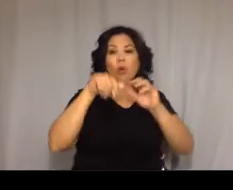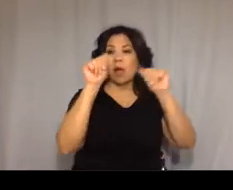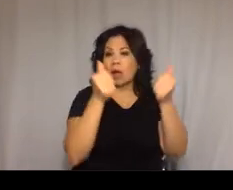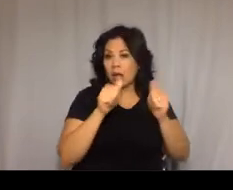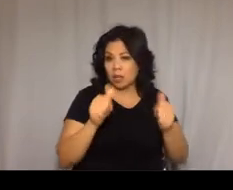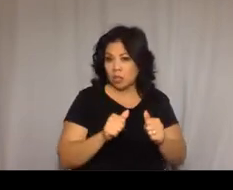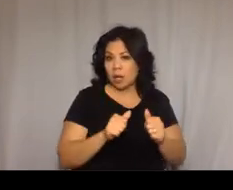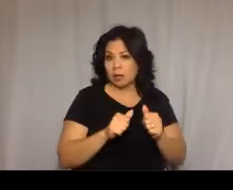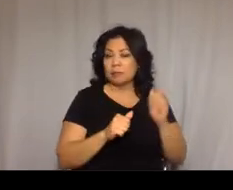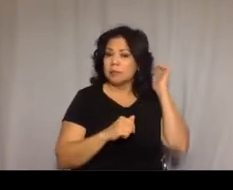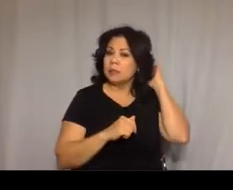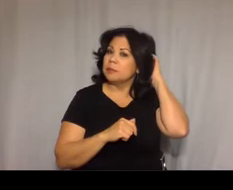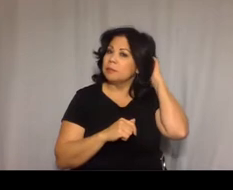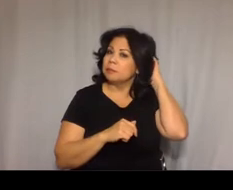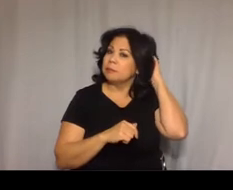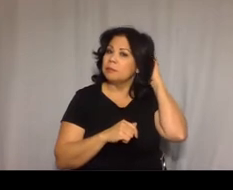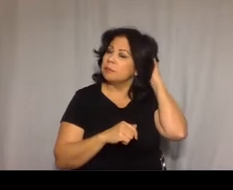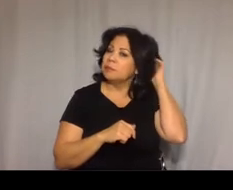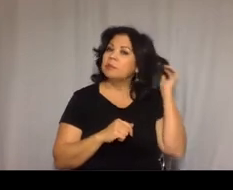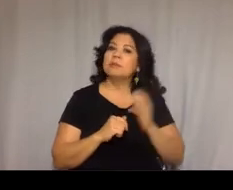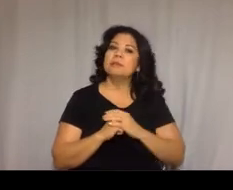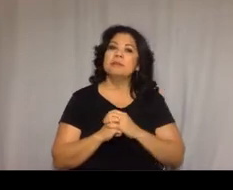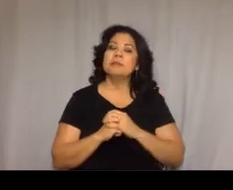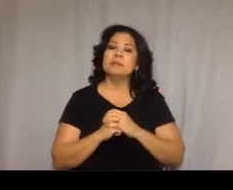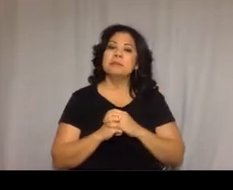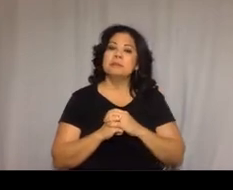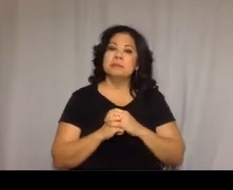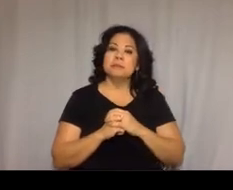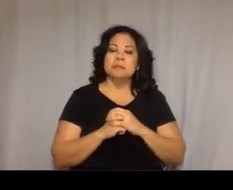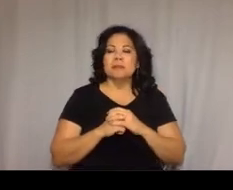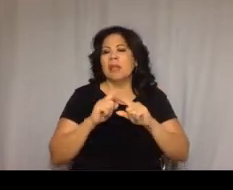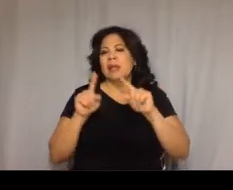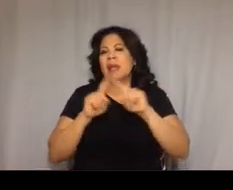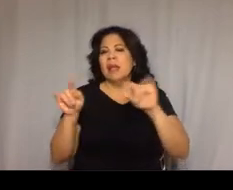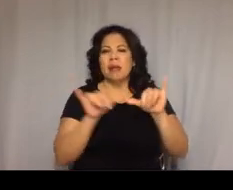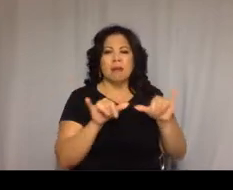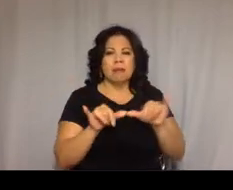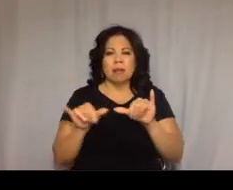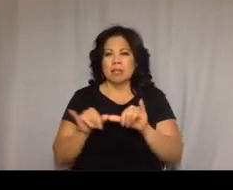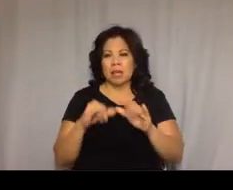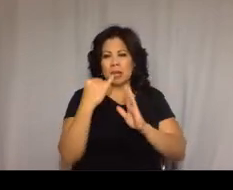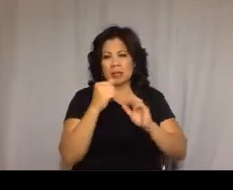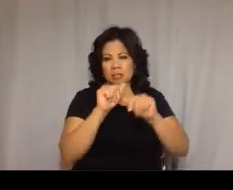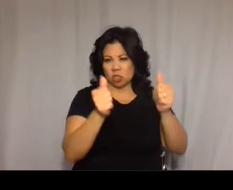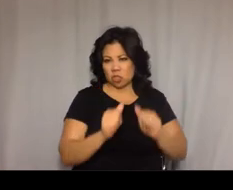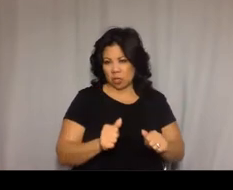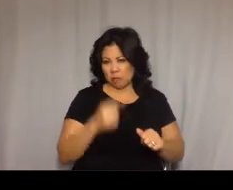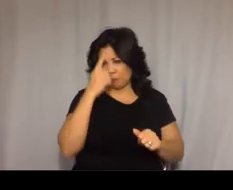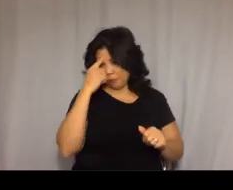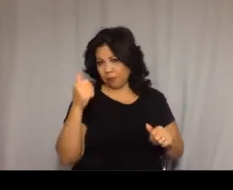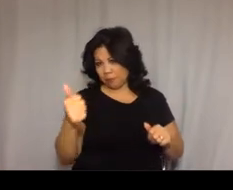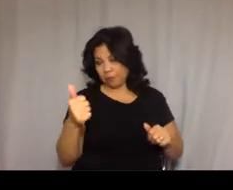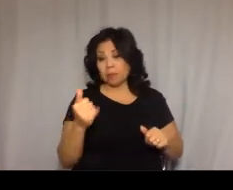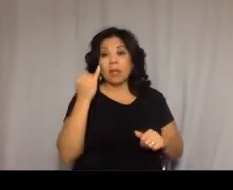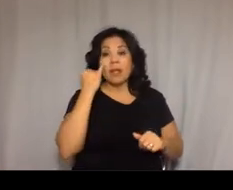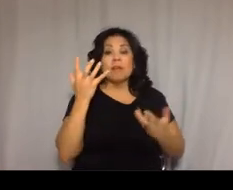Let's see, I'm going to make some big shapes and some maybe not so big shapes. So if you want both sides